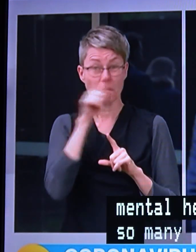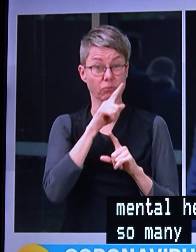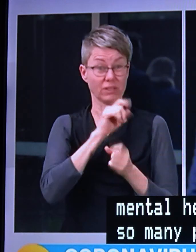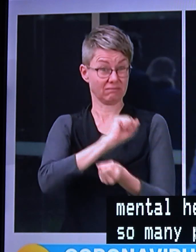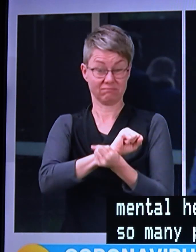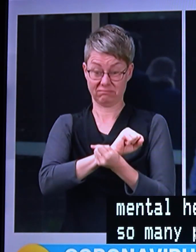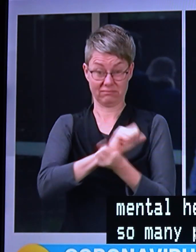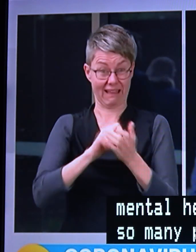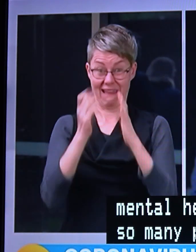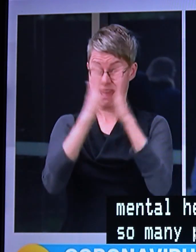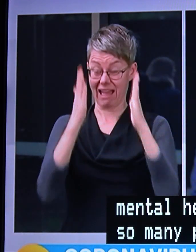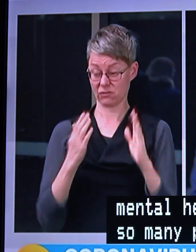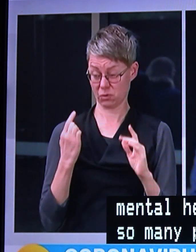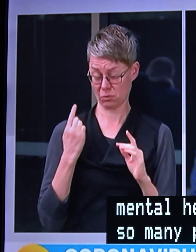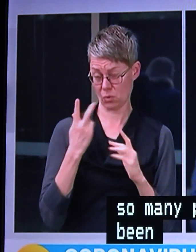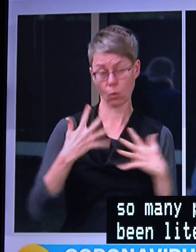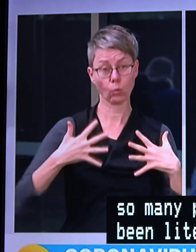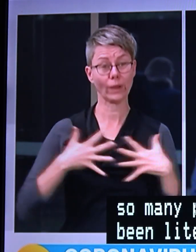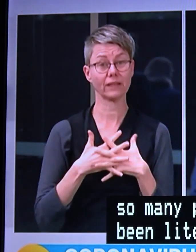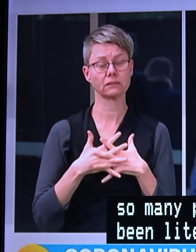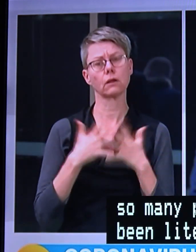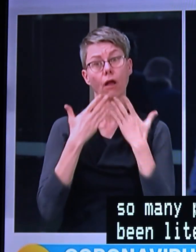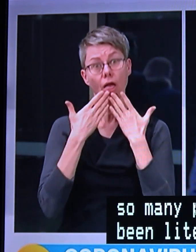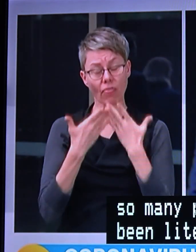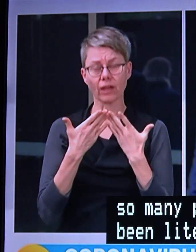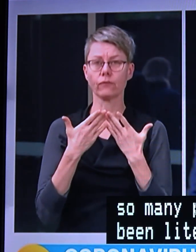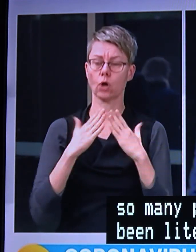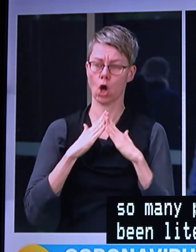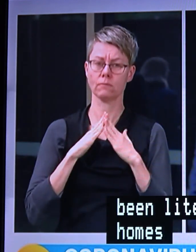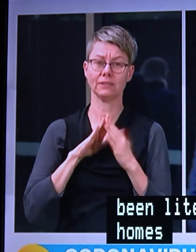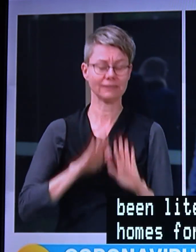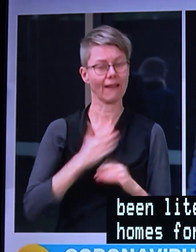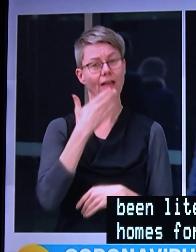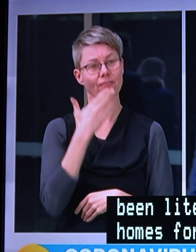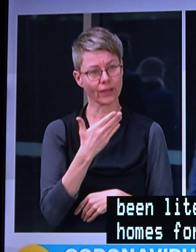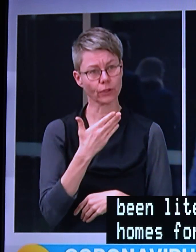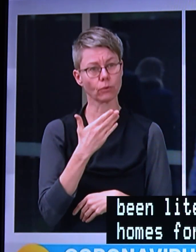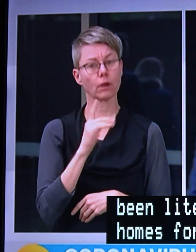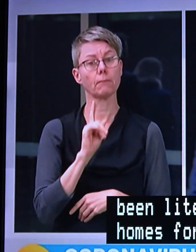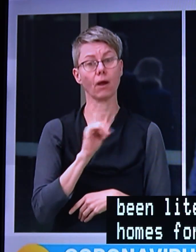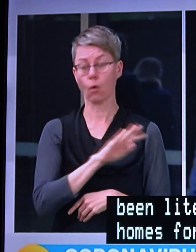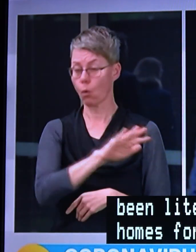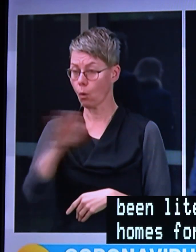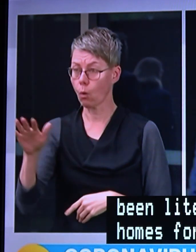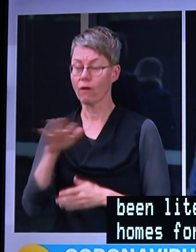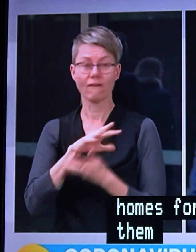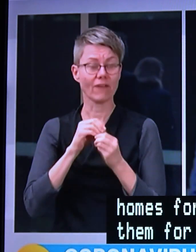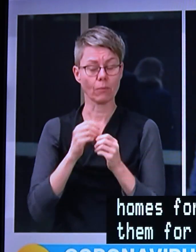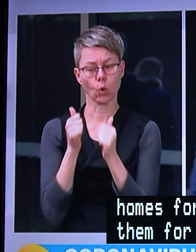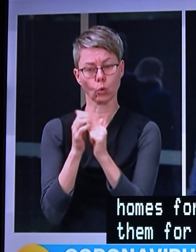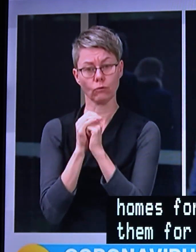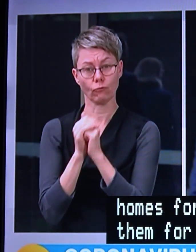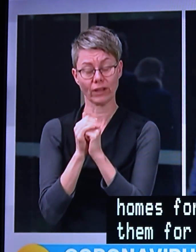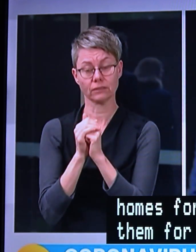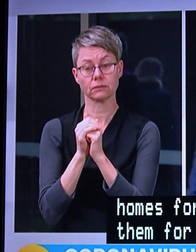literally locked up in their homes for weeks on end. We thank them for it. However, we expect every family, every close